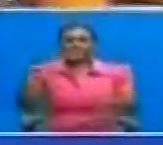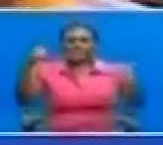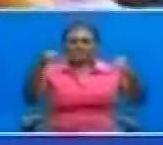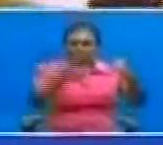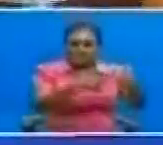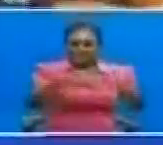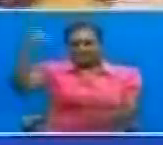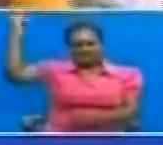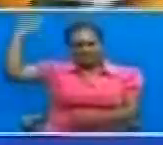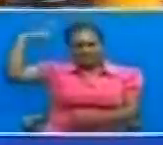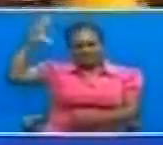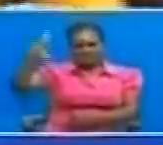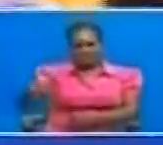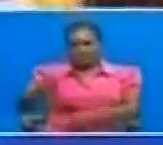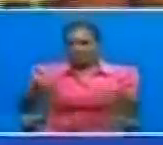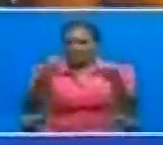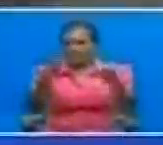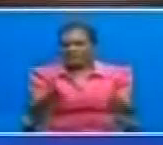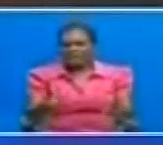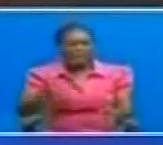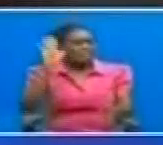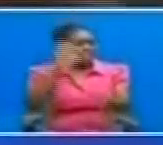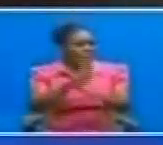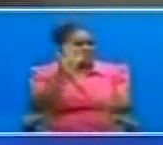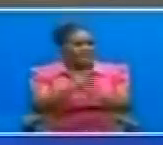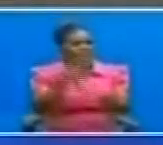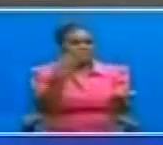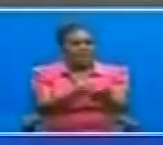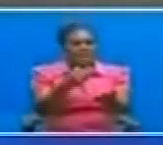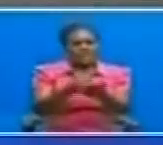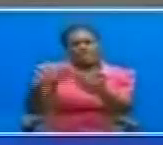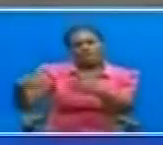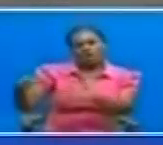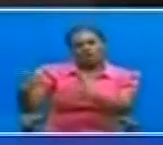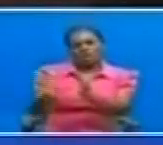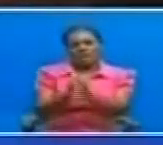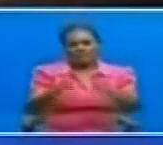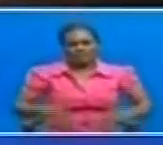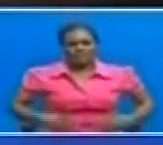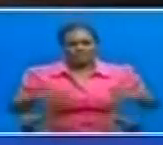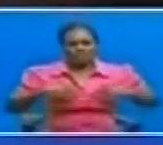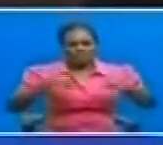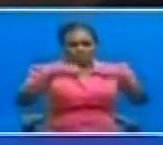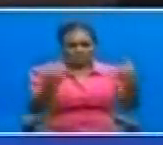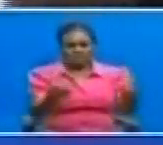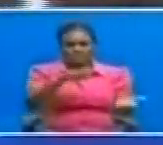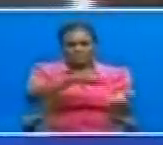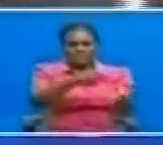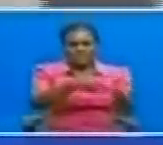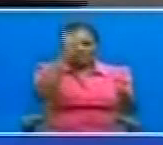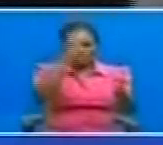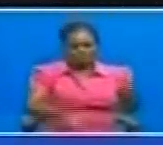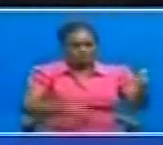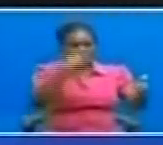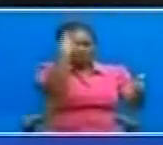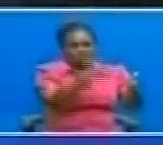outage, which translates to billions of shillings worth of business losses and physical injuries. It also means that the cost of doing